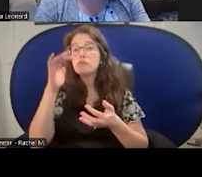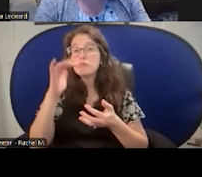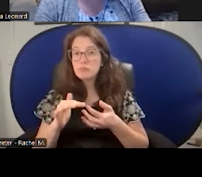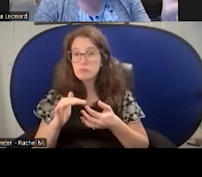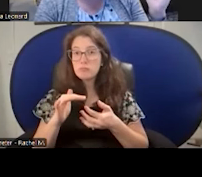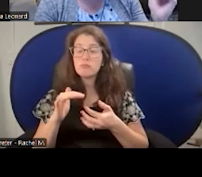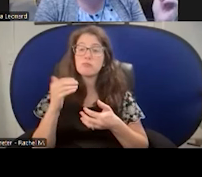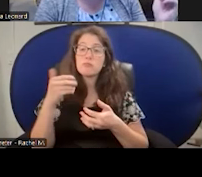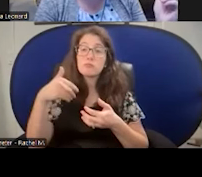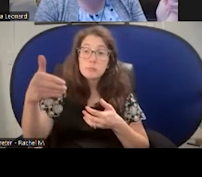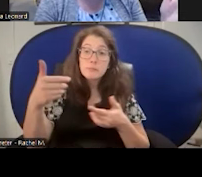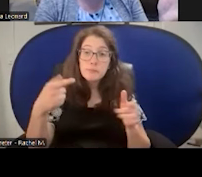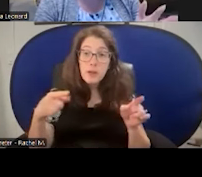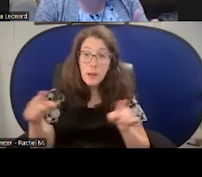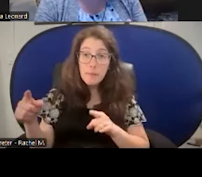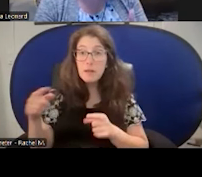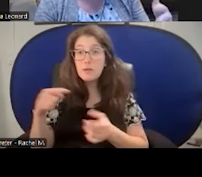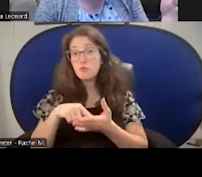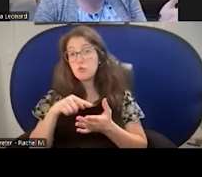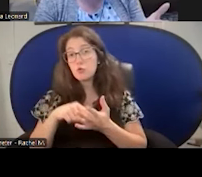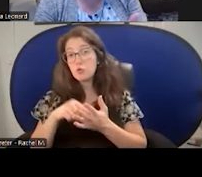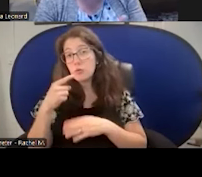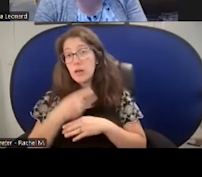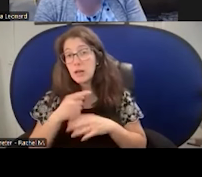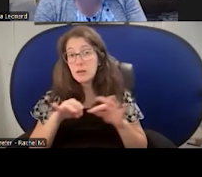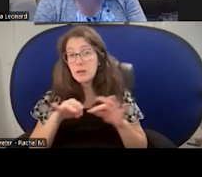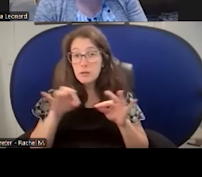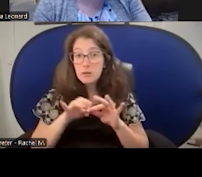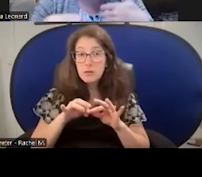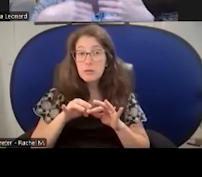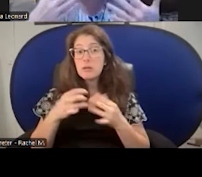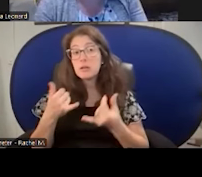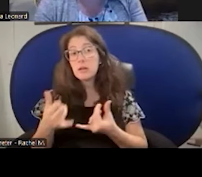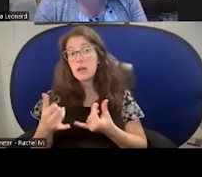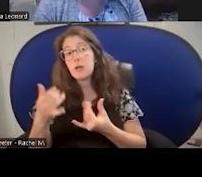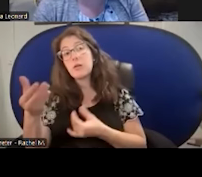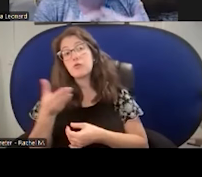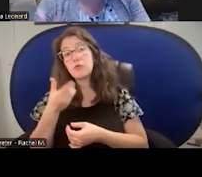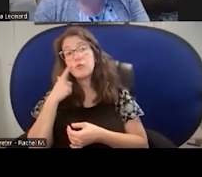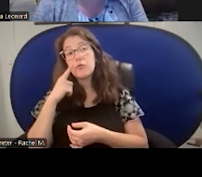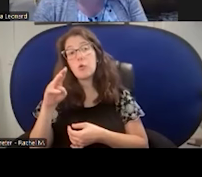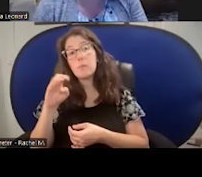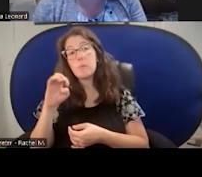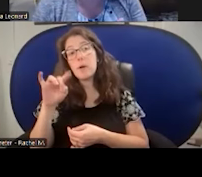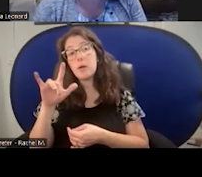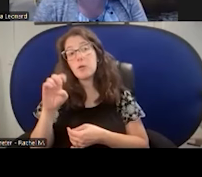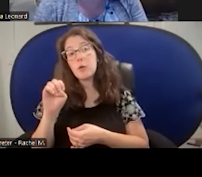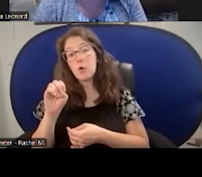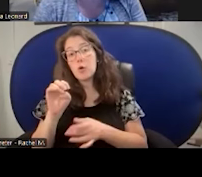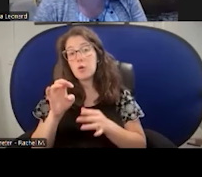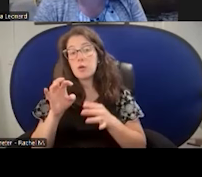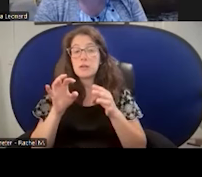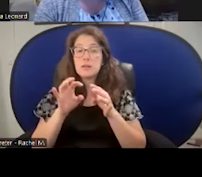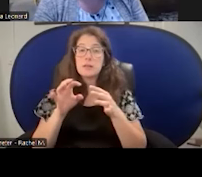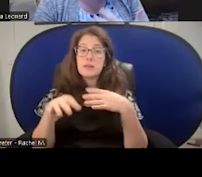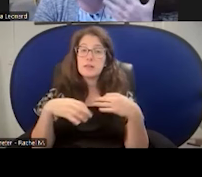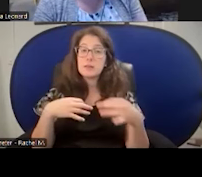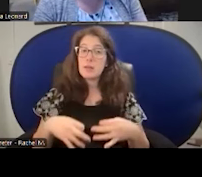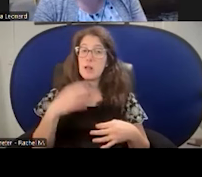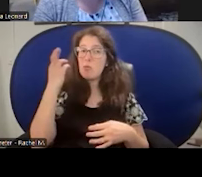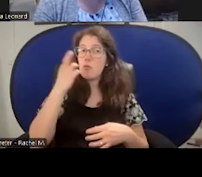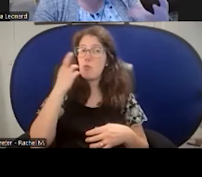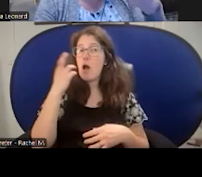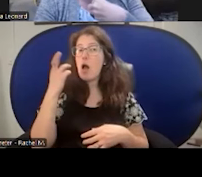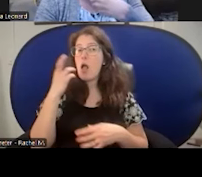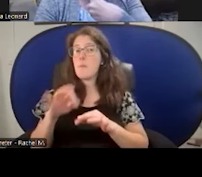due dates you might need to know about. Here's the introduction into this module. Provide some more information about why it might be important to them. And